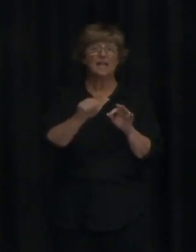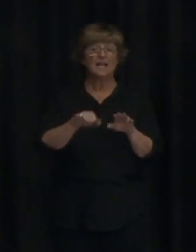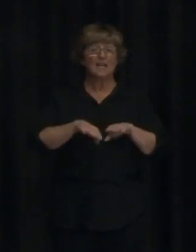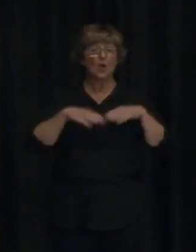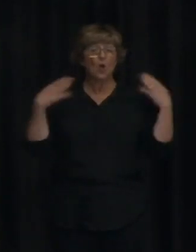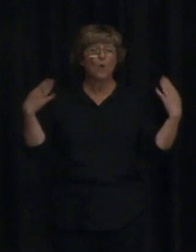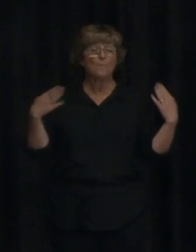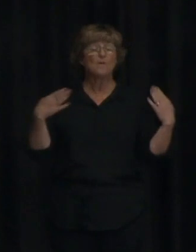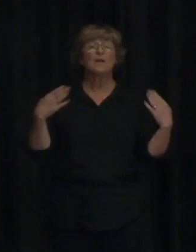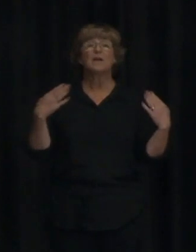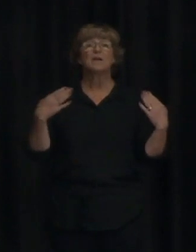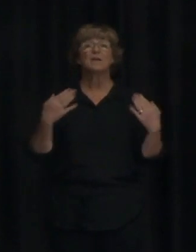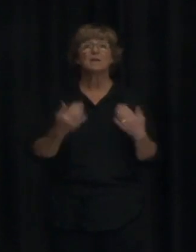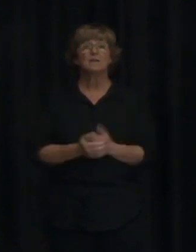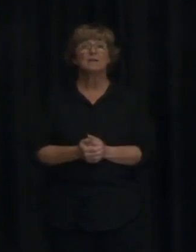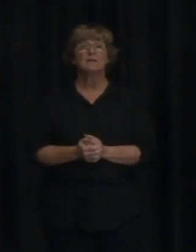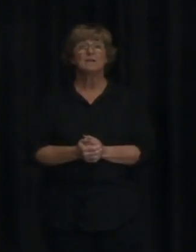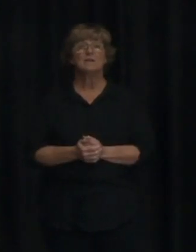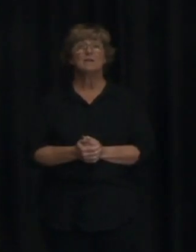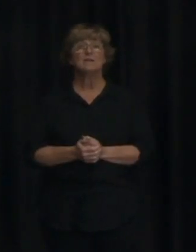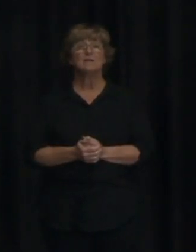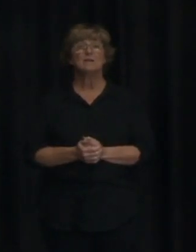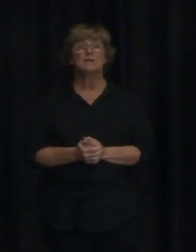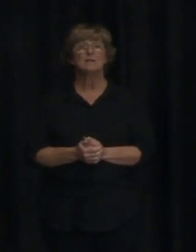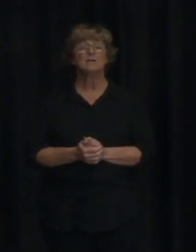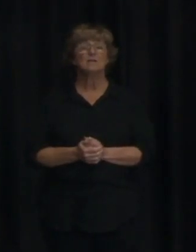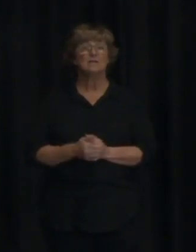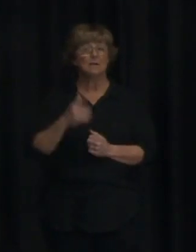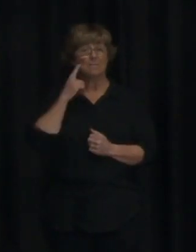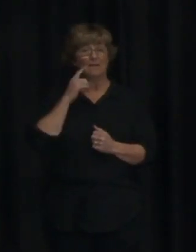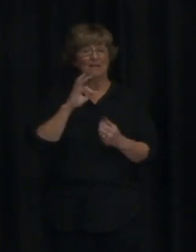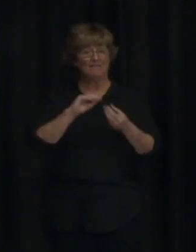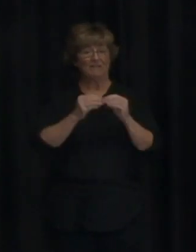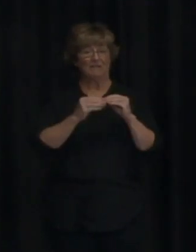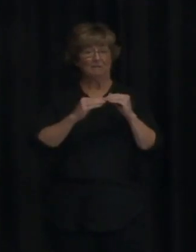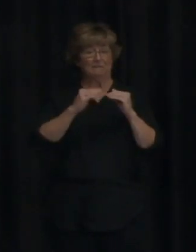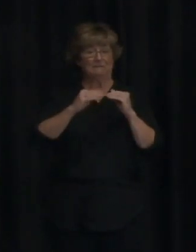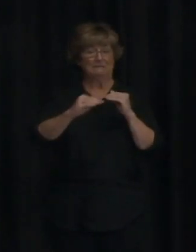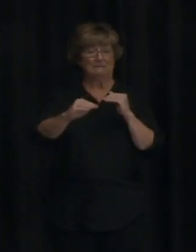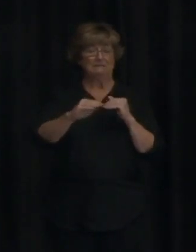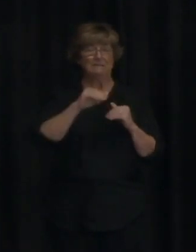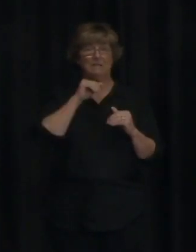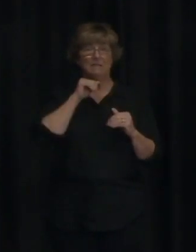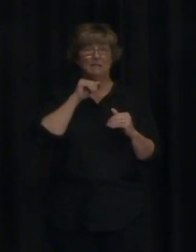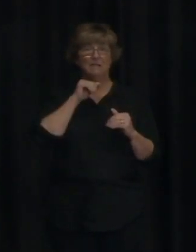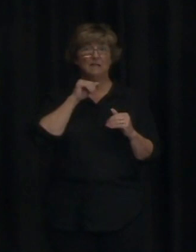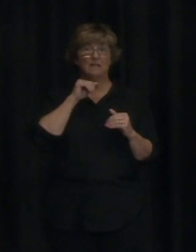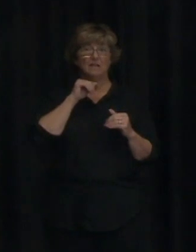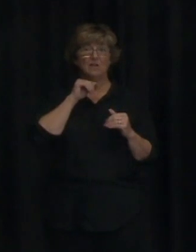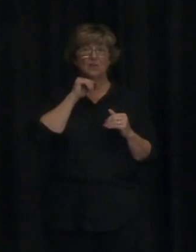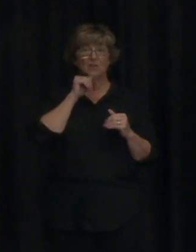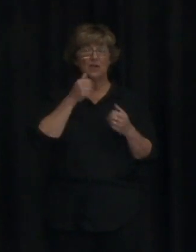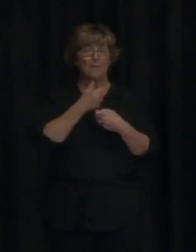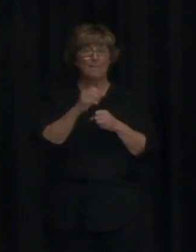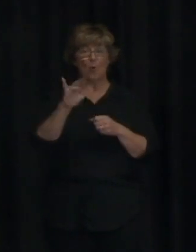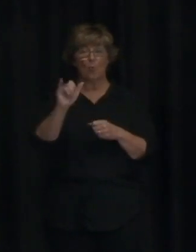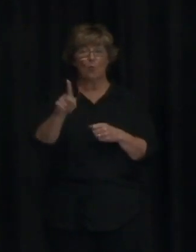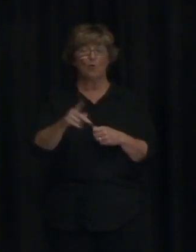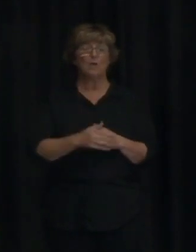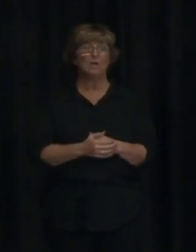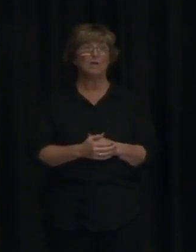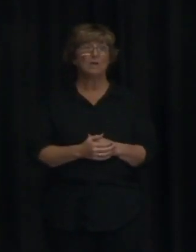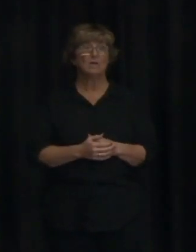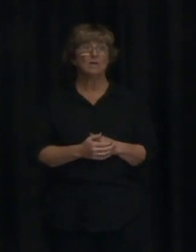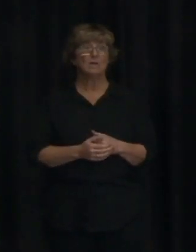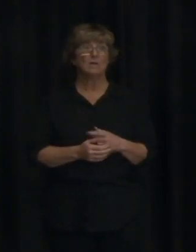reopenings or anything like that, given that plateauing, in order not to put things like school reopenings at risk? Well, on the second question, we'll be